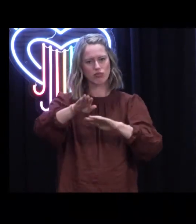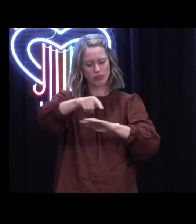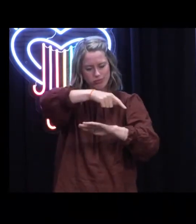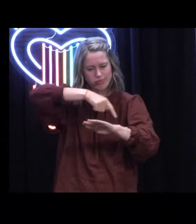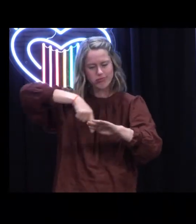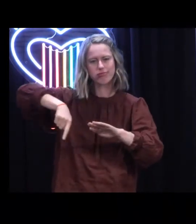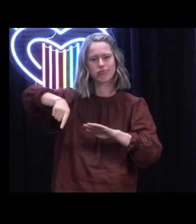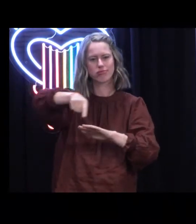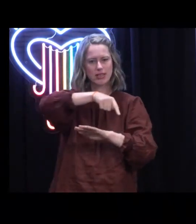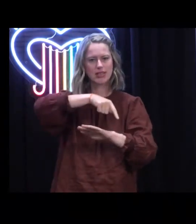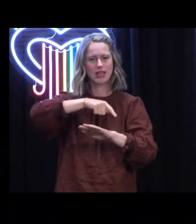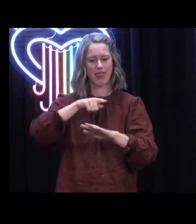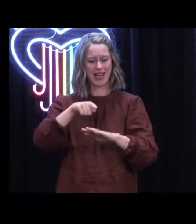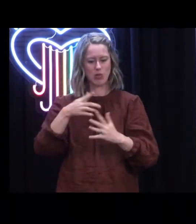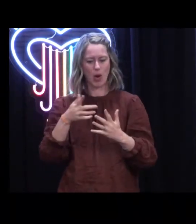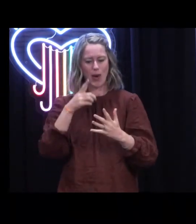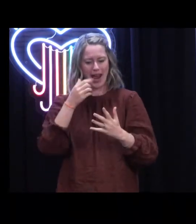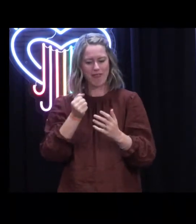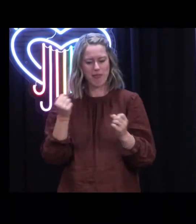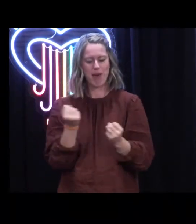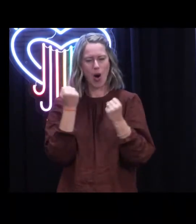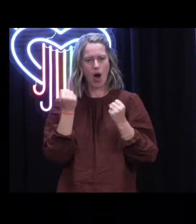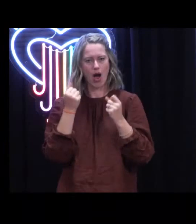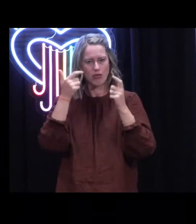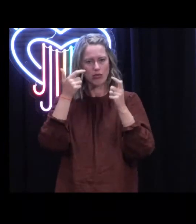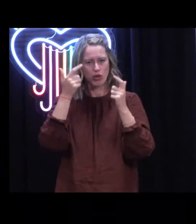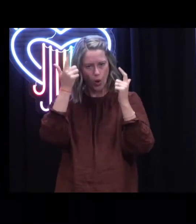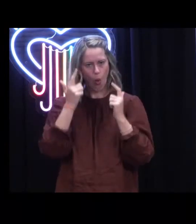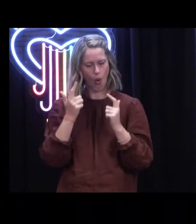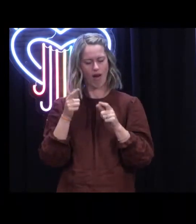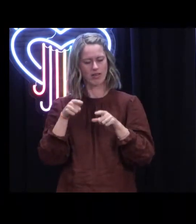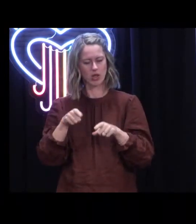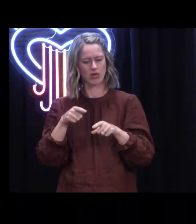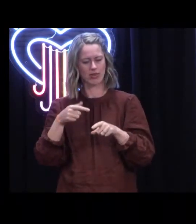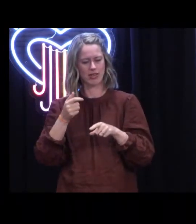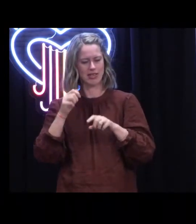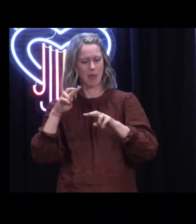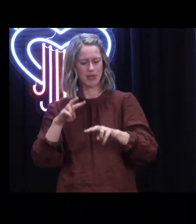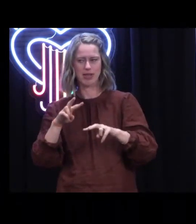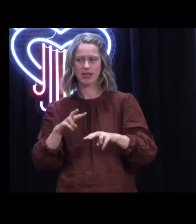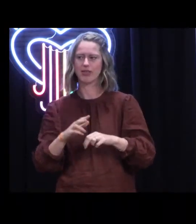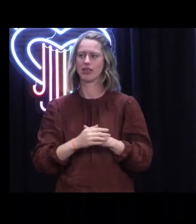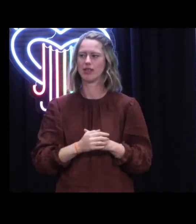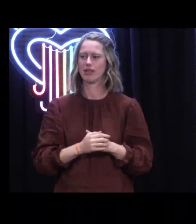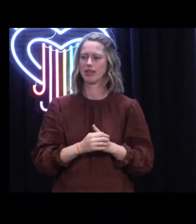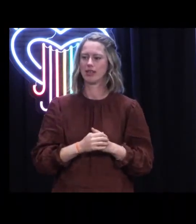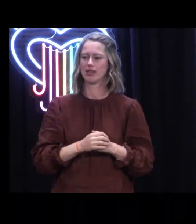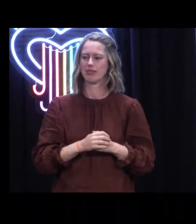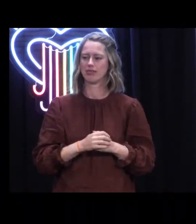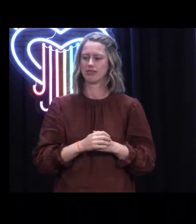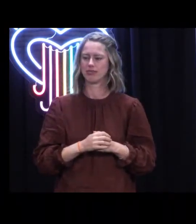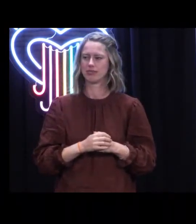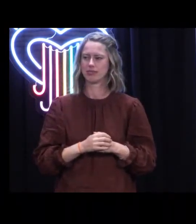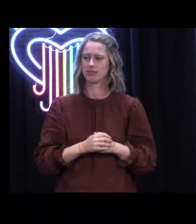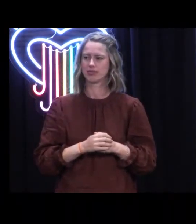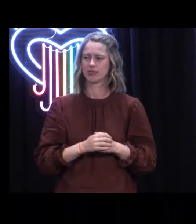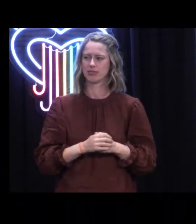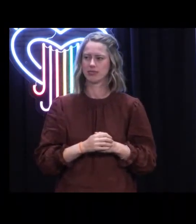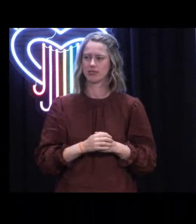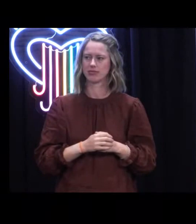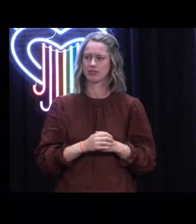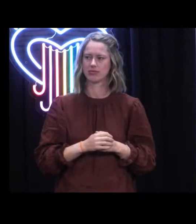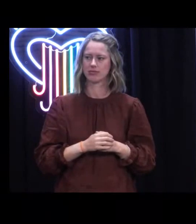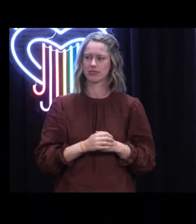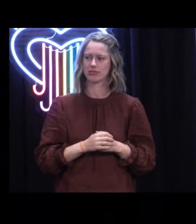we have jurisdiction, and that's where, obviously, we're taking a position on that. But, again, I am pleased